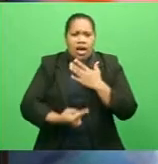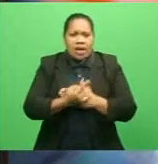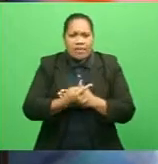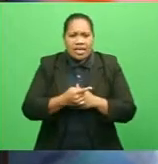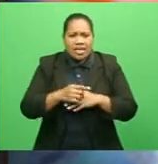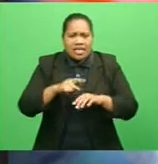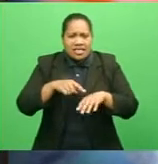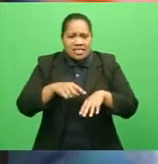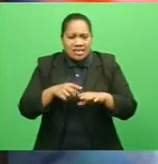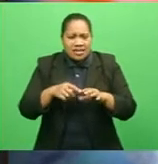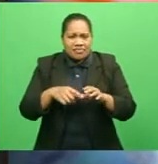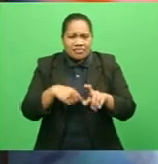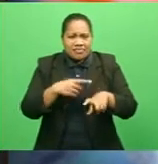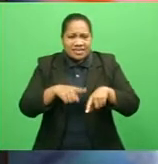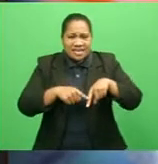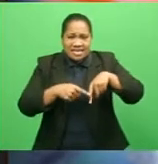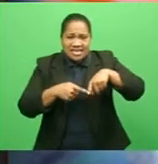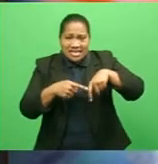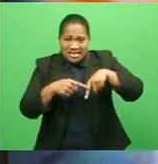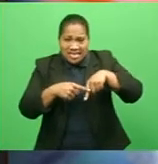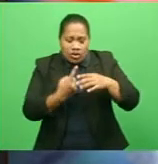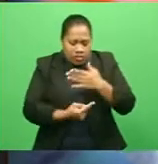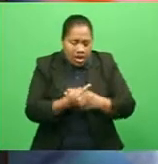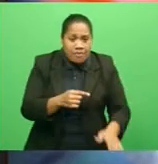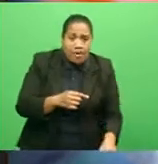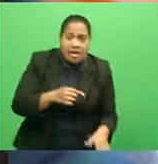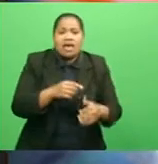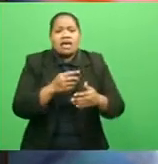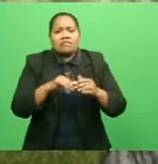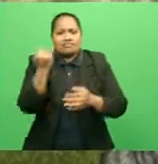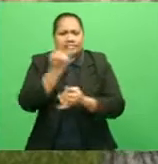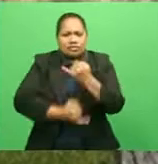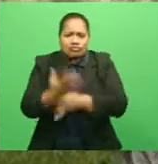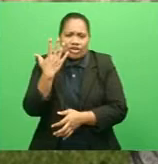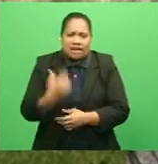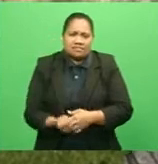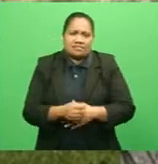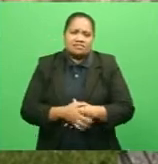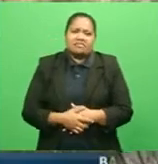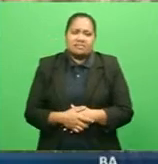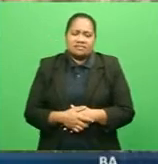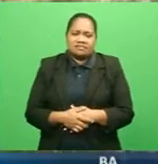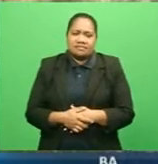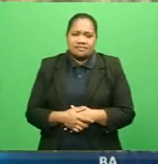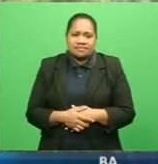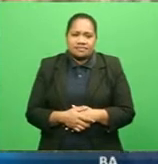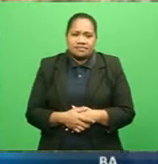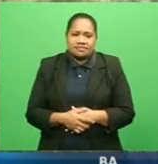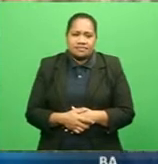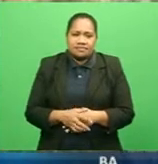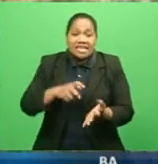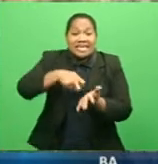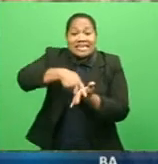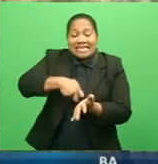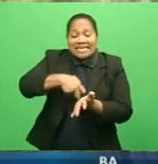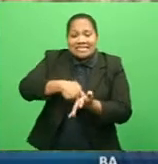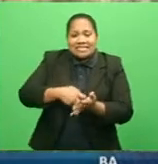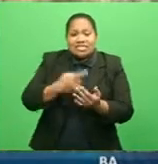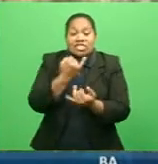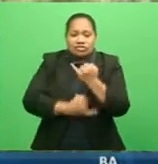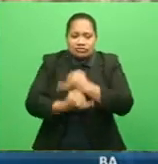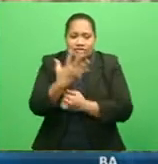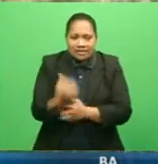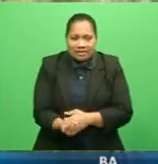is hoping he gets the nod for the tournament. Felipe Naikaso reports. The 24-year-old has done all he can